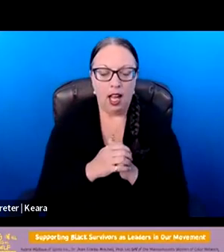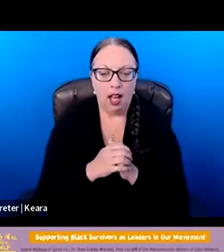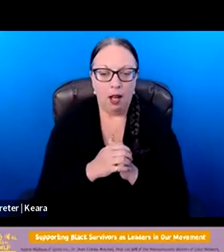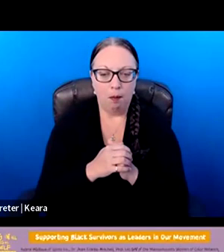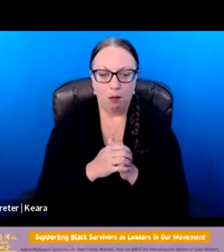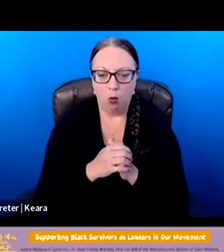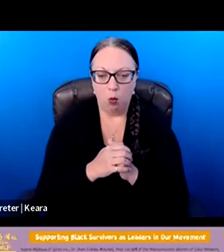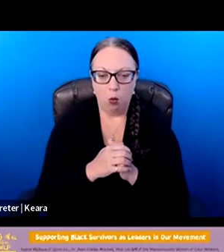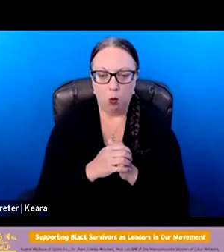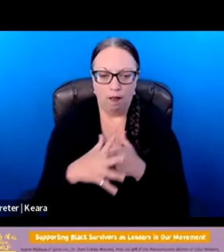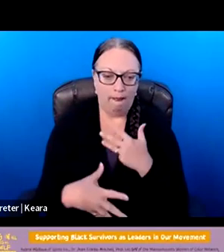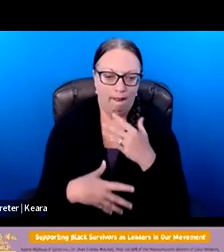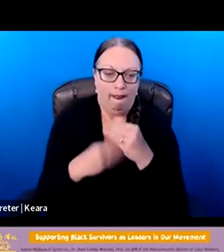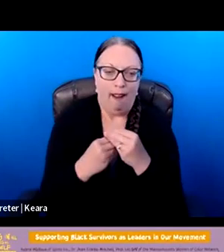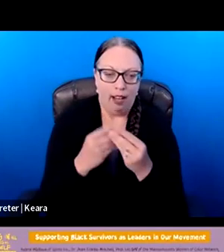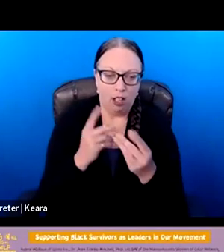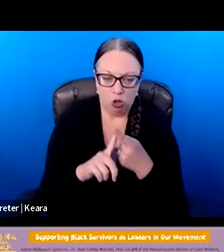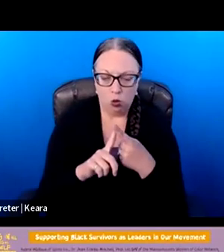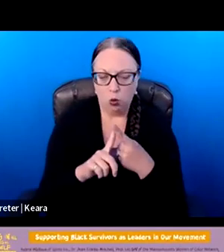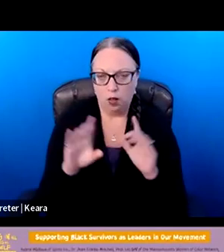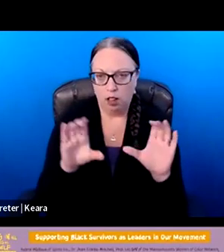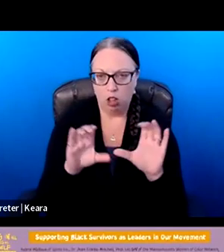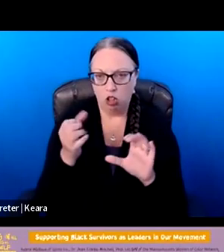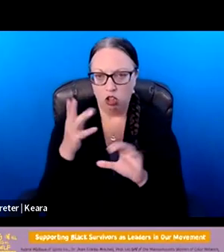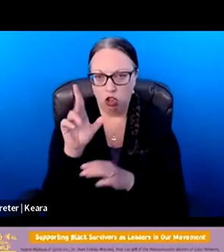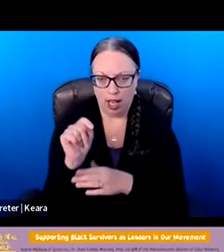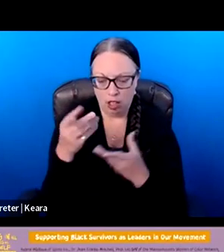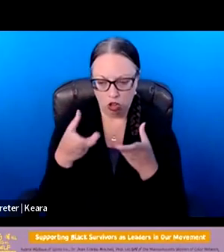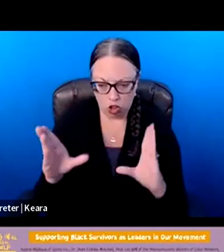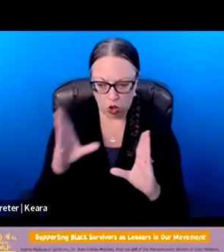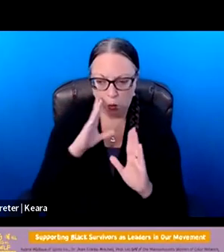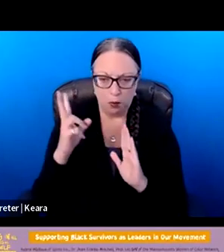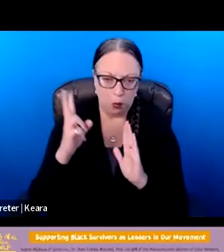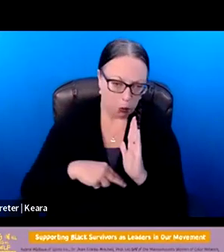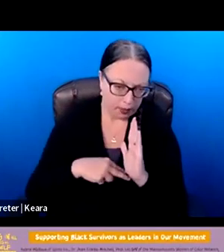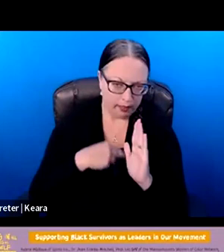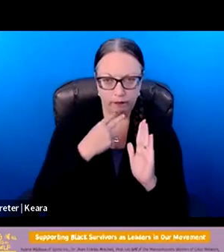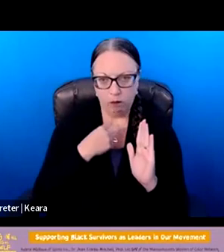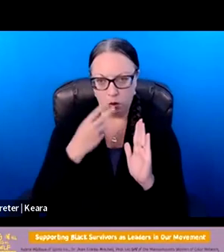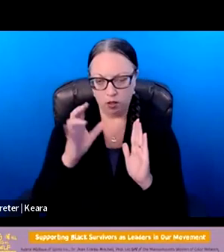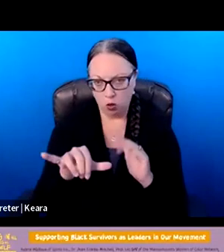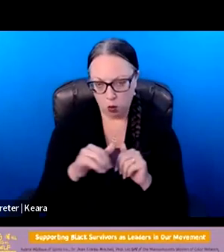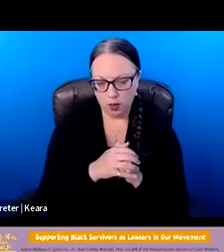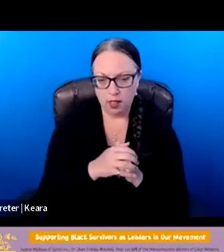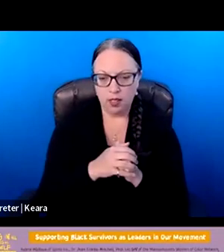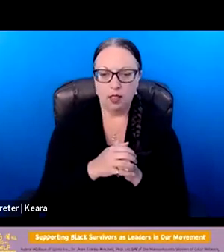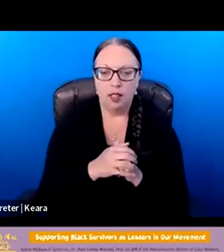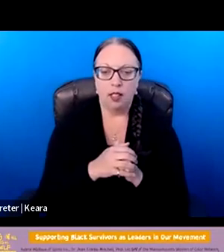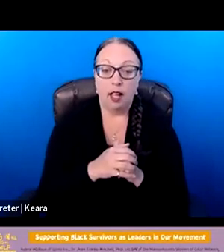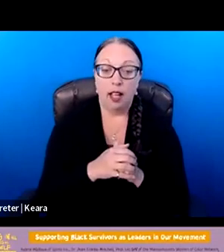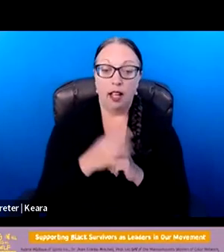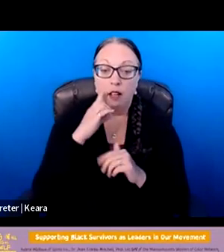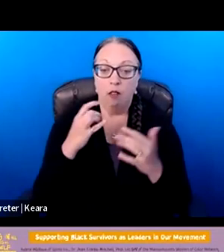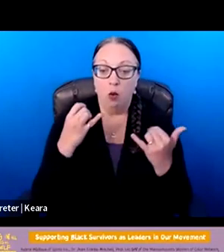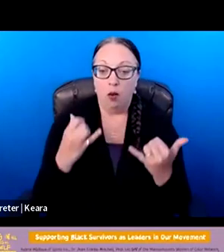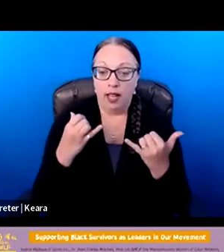feel free to add it to the chat in general and we can have those read out. And in the